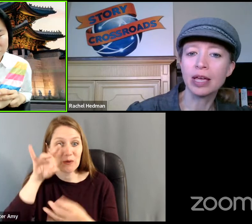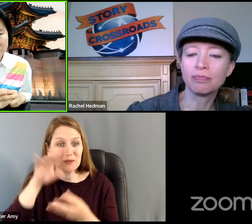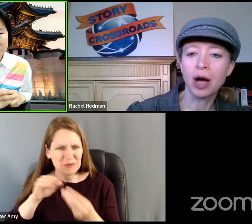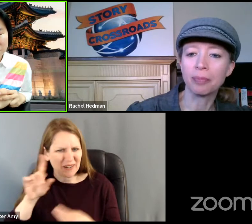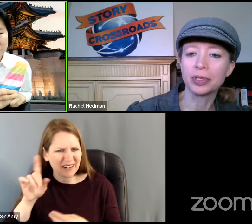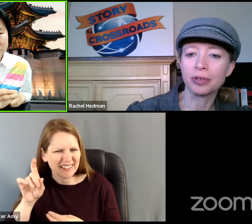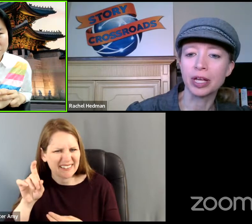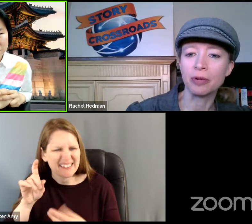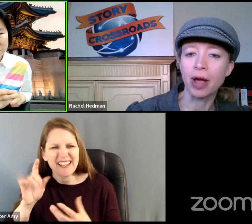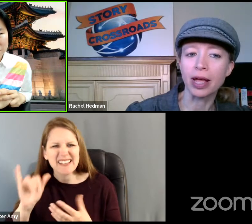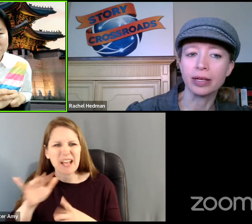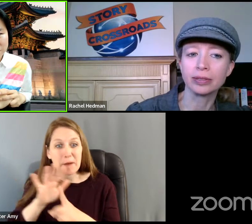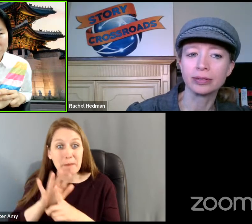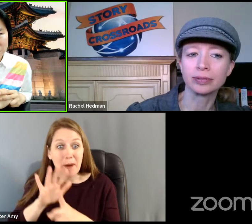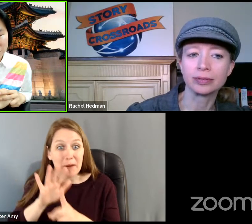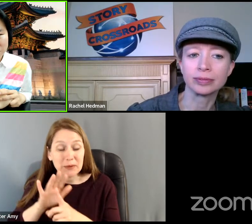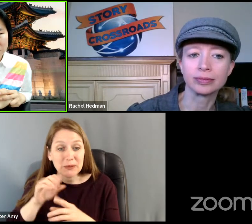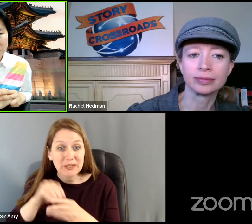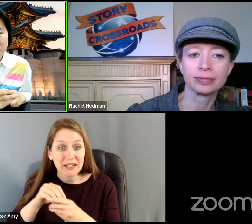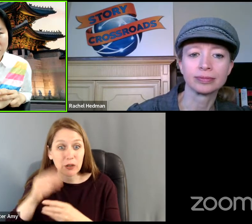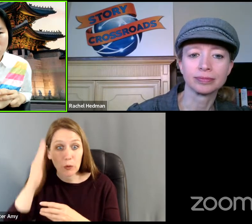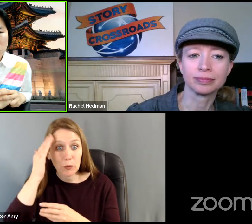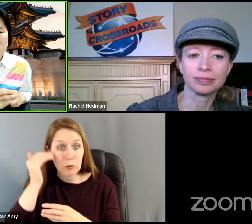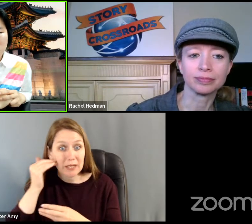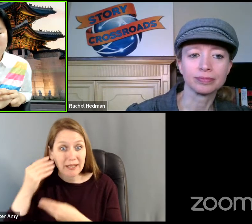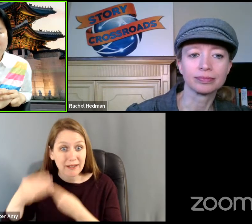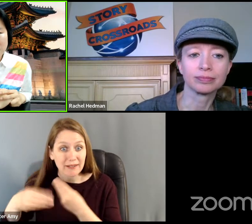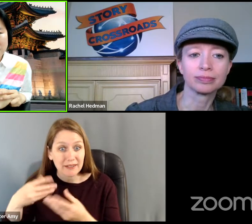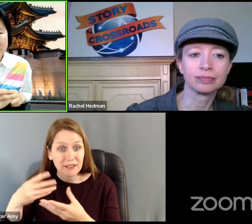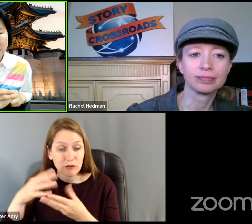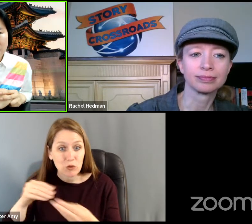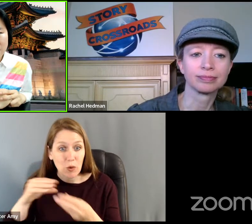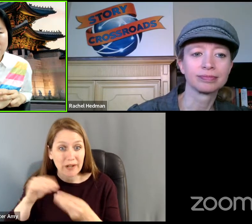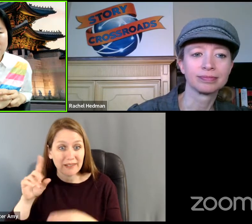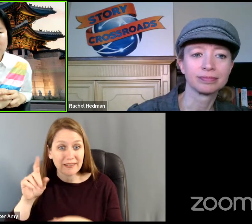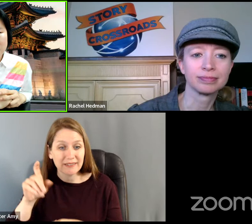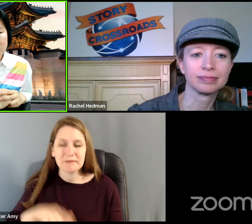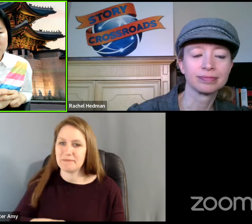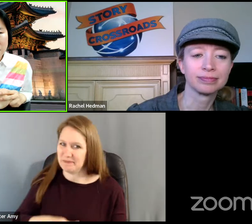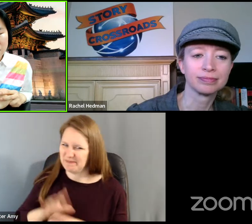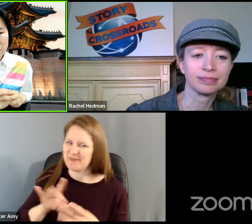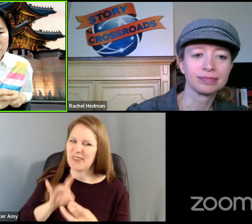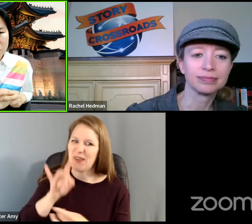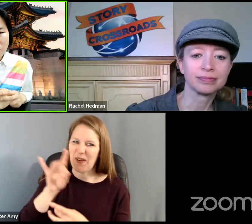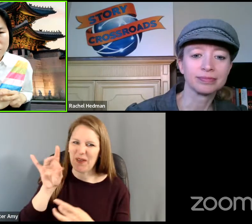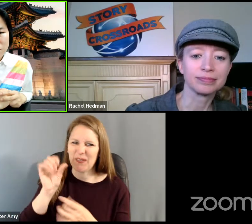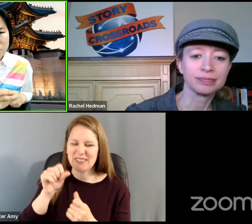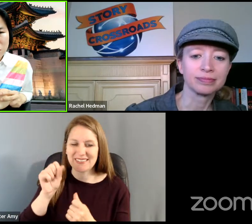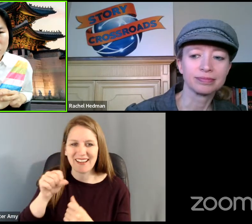Are they popular in any way? Ghost stories, yeah.